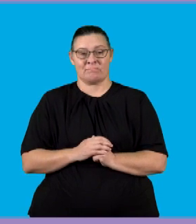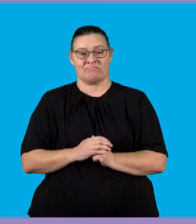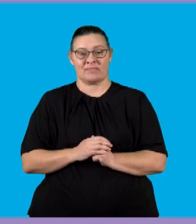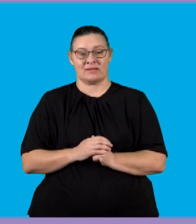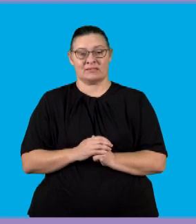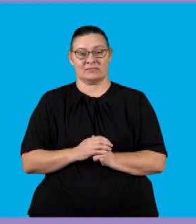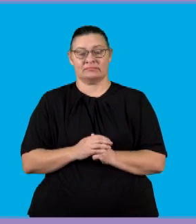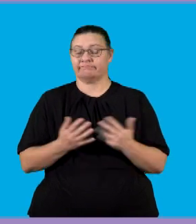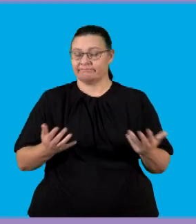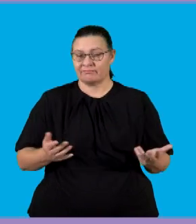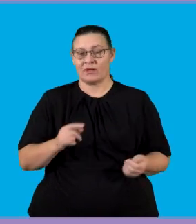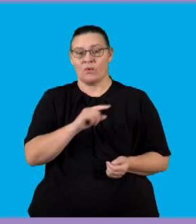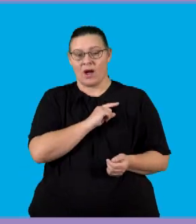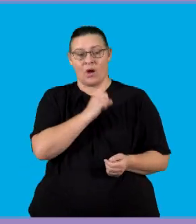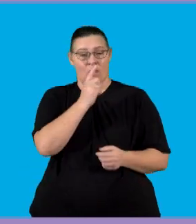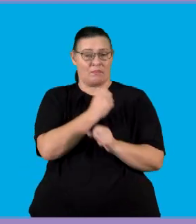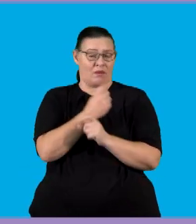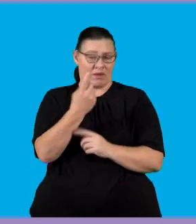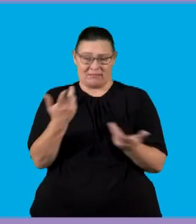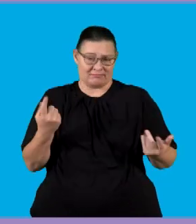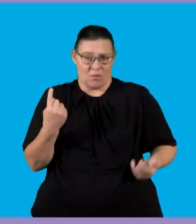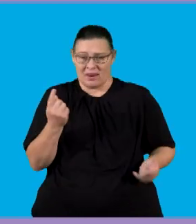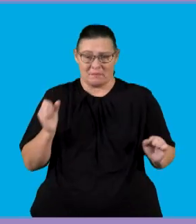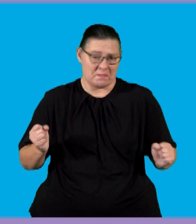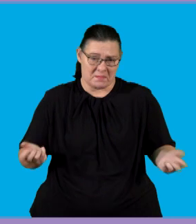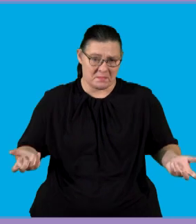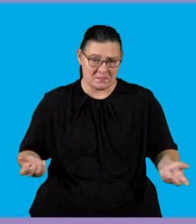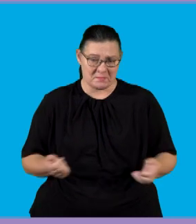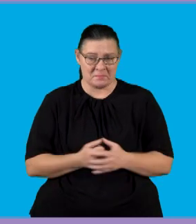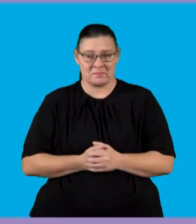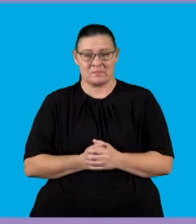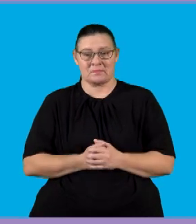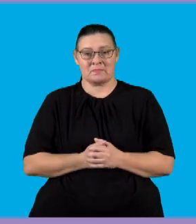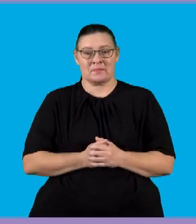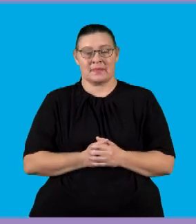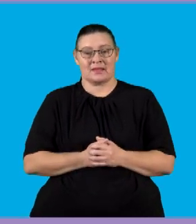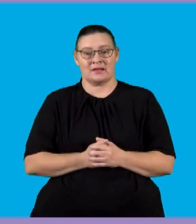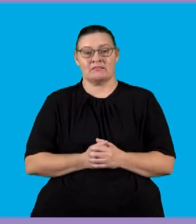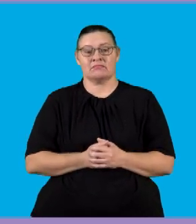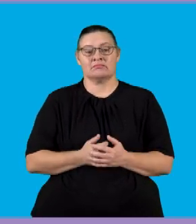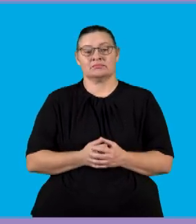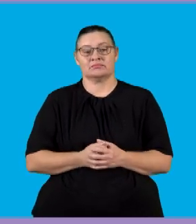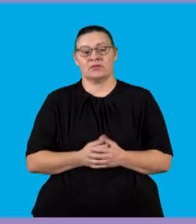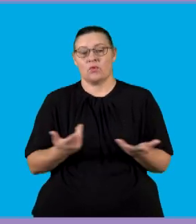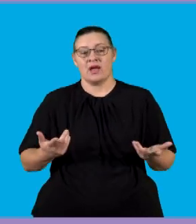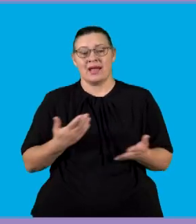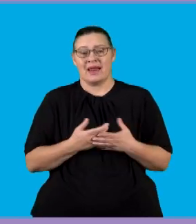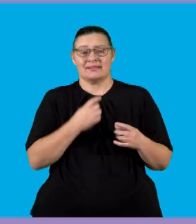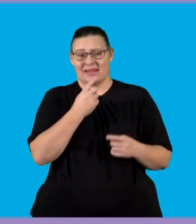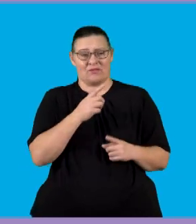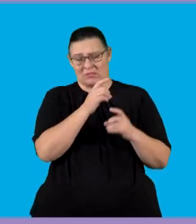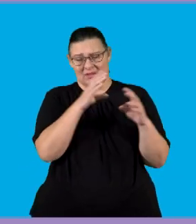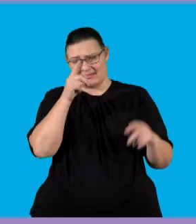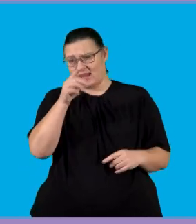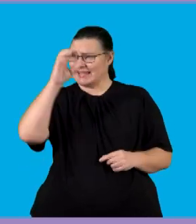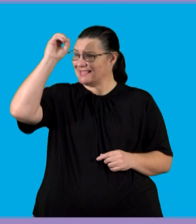is going to be 1, because 1 multiplied by 1 is 1. But of course, we could have just said that because